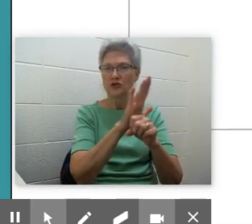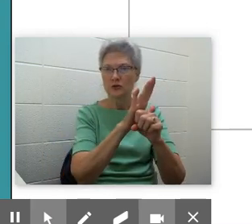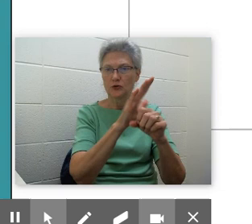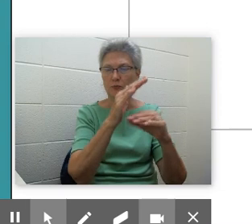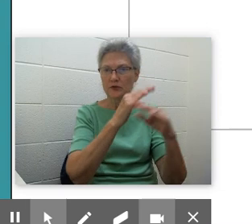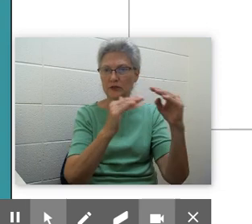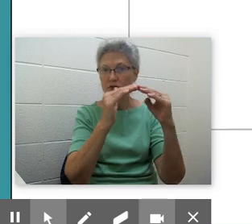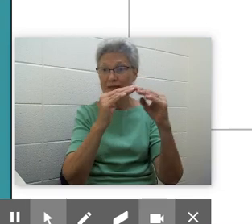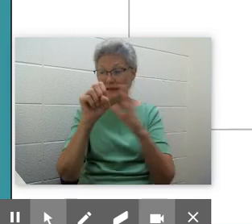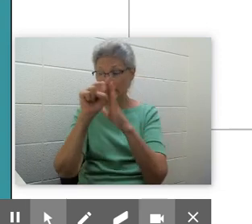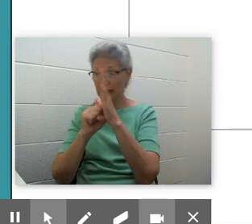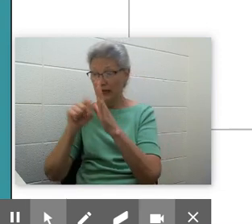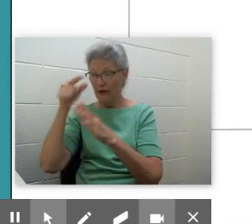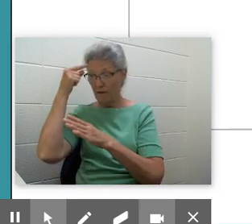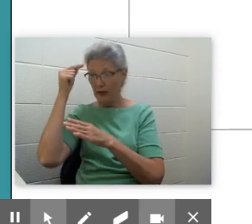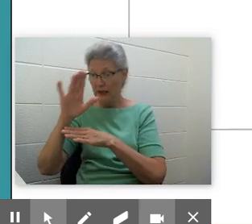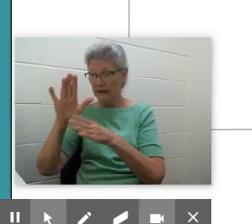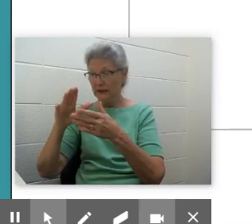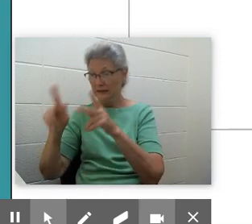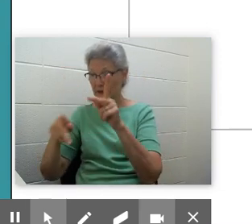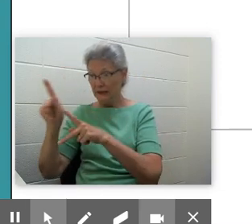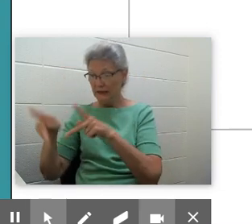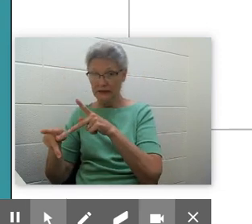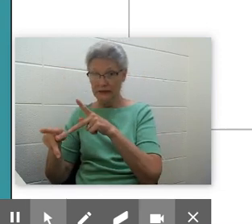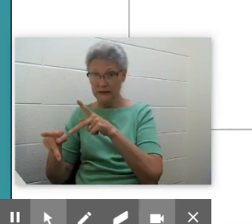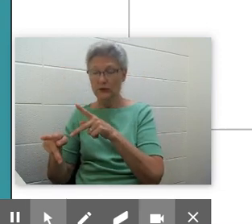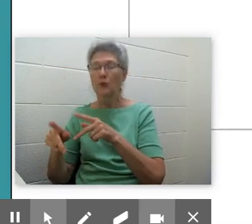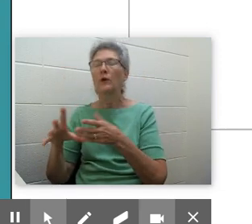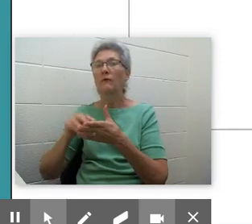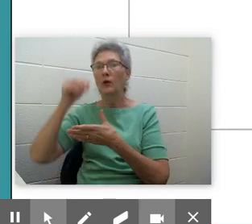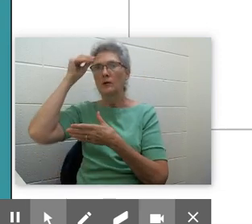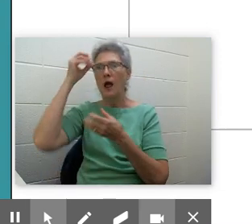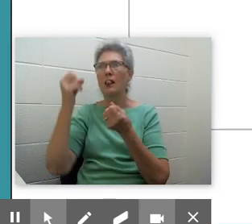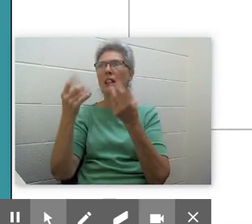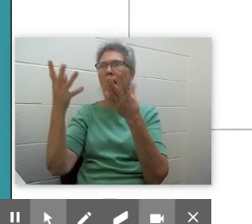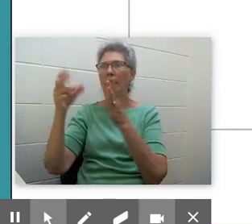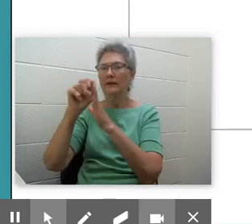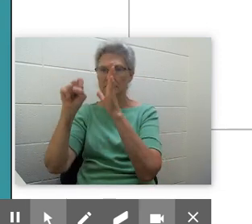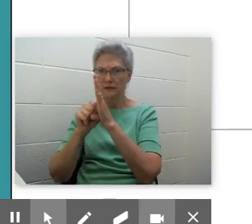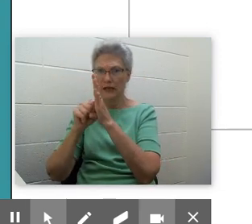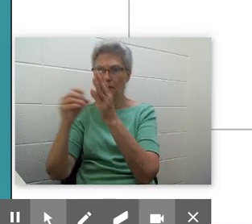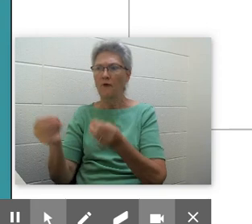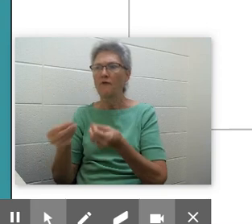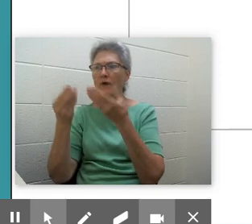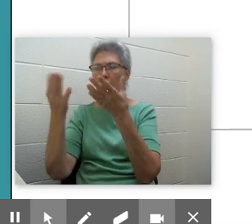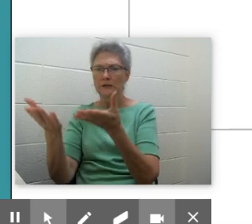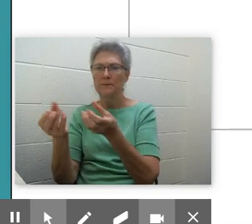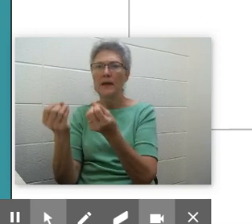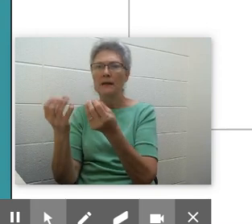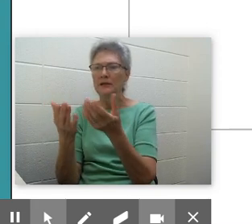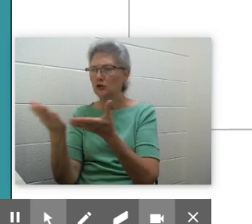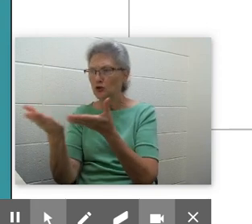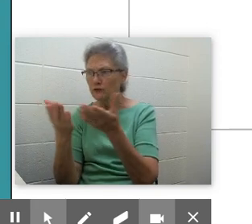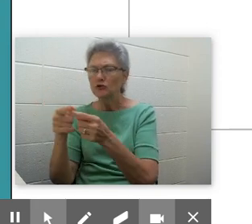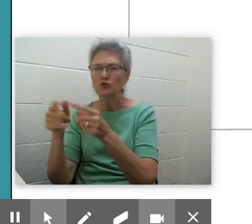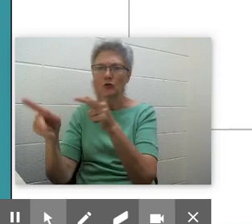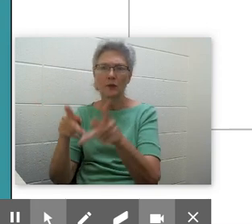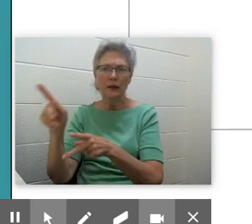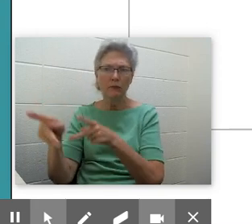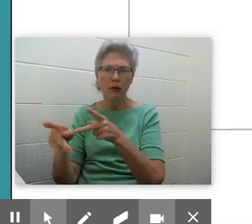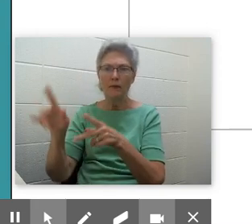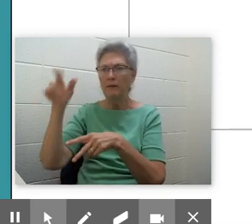and its citizens, we found out a lot. We found out the state government provides many services to citizens, sometimes with the help of the